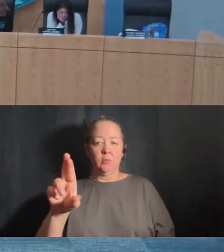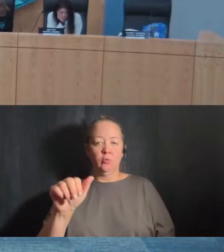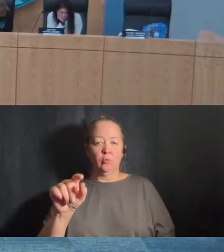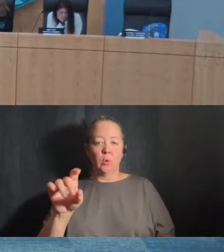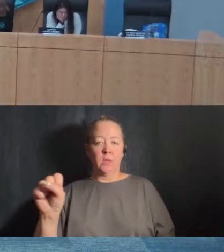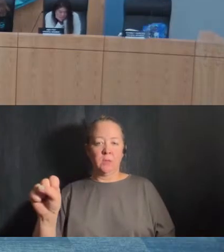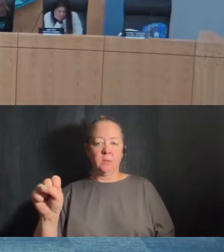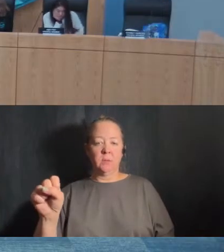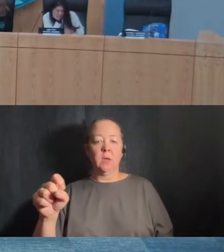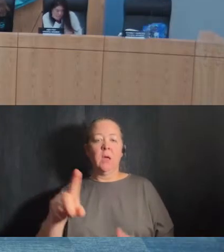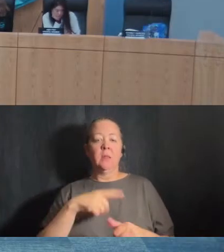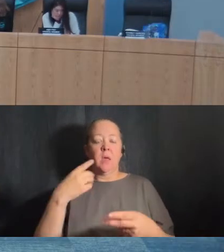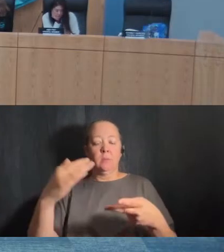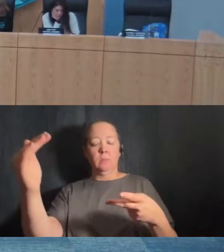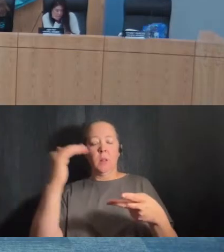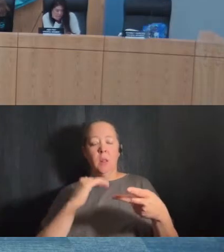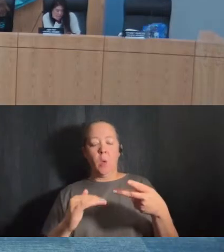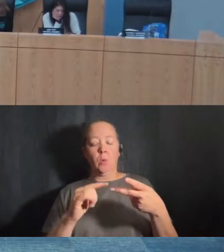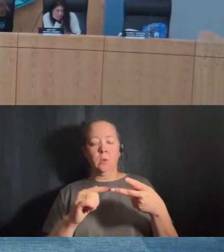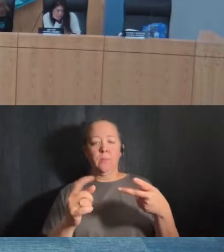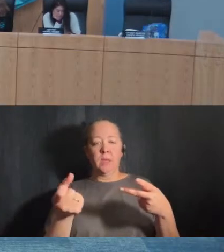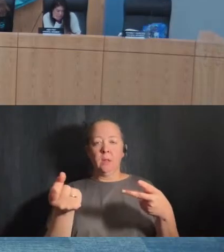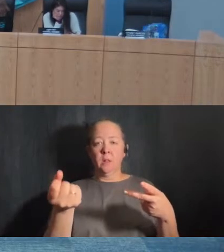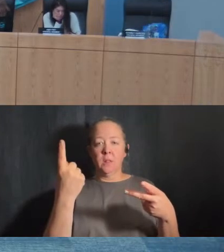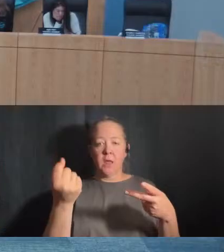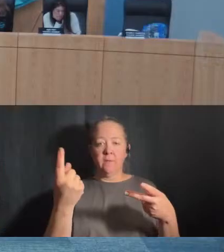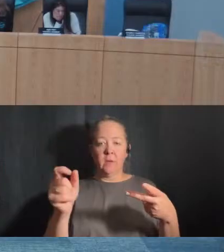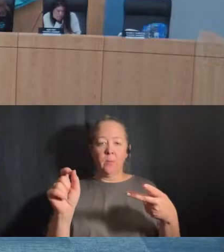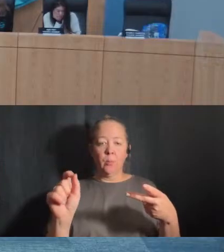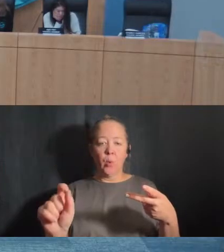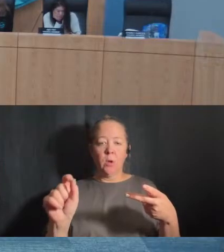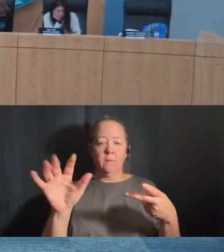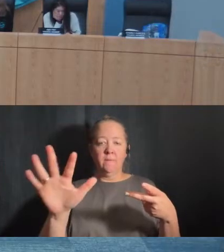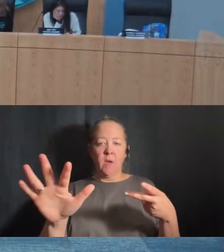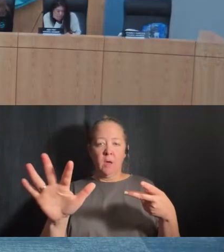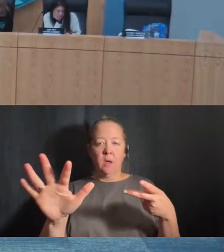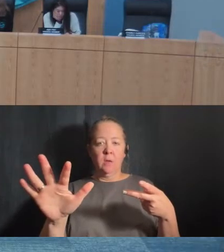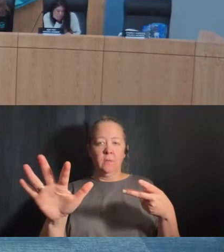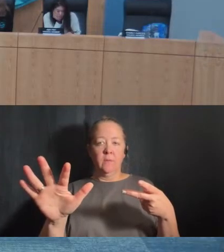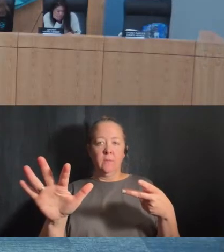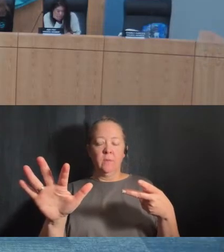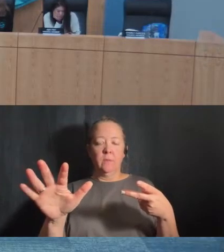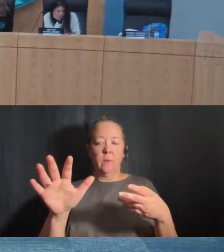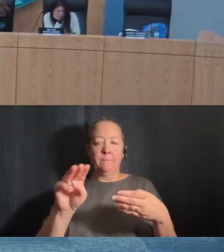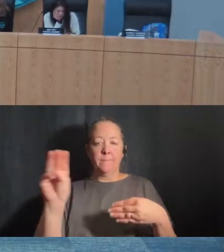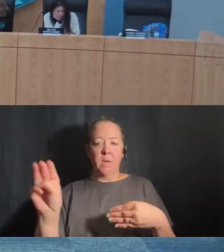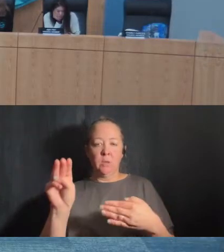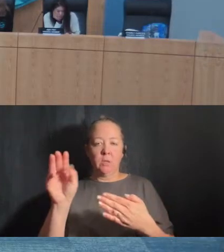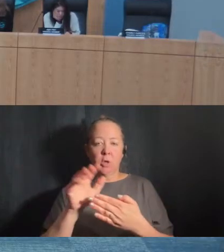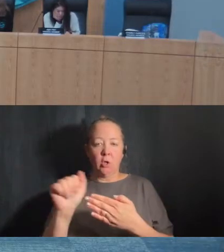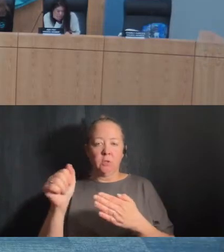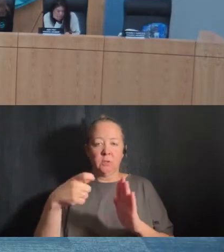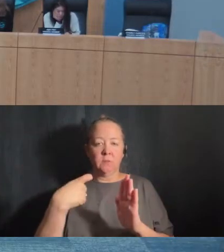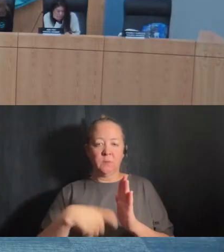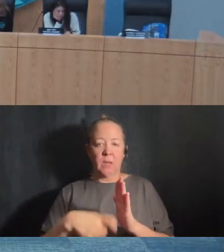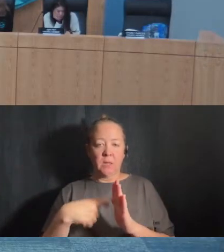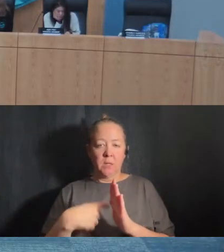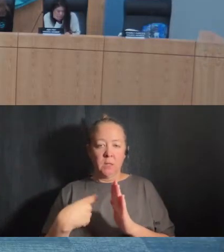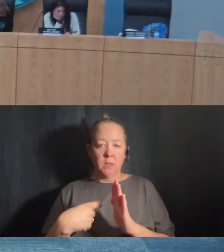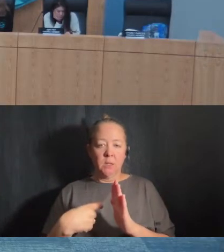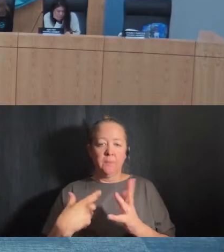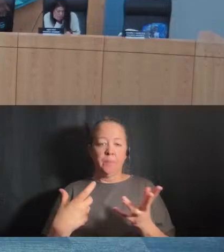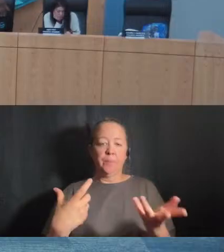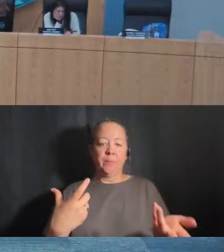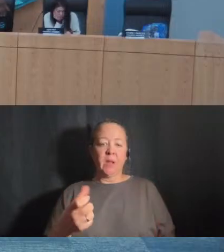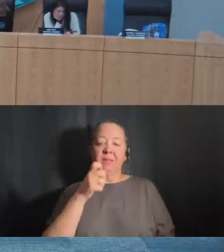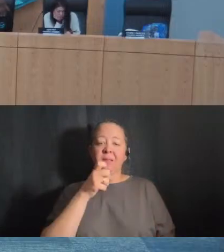of spending. It doesn't have to stay at 11,591, but it has to start, we have to start somewhere.